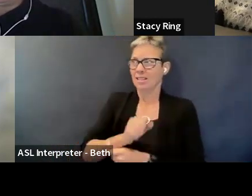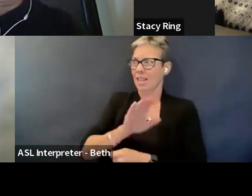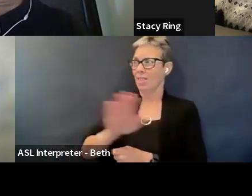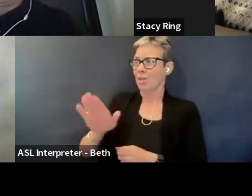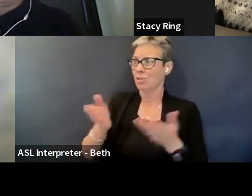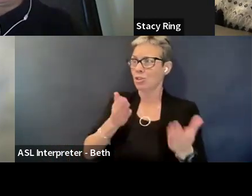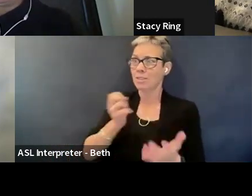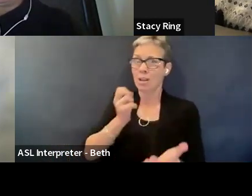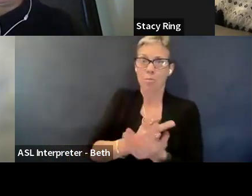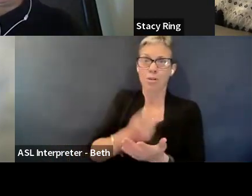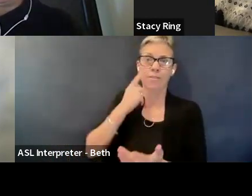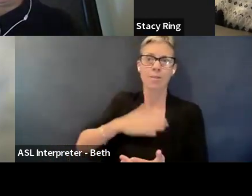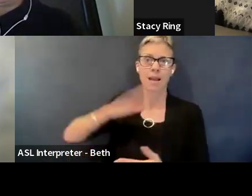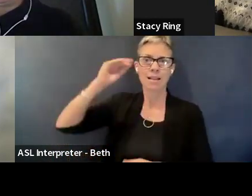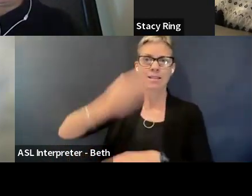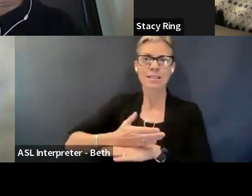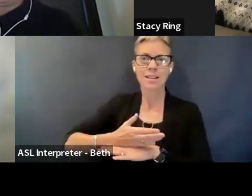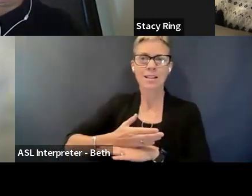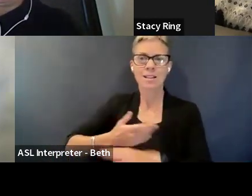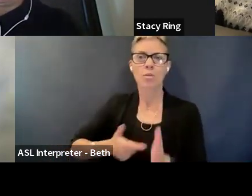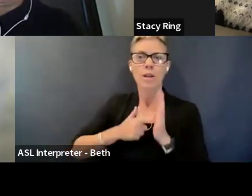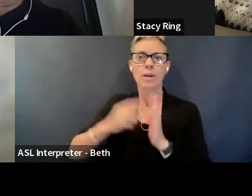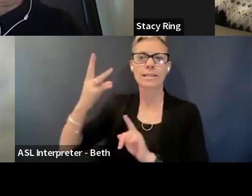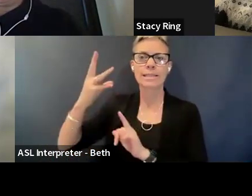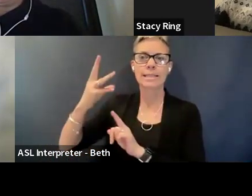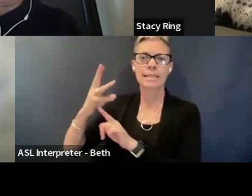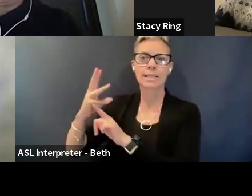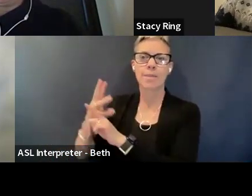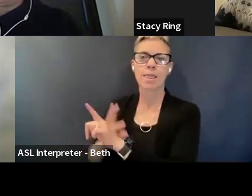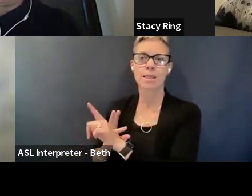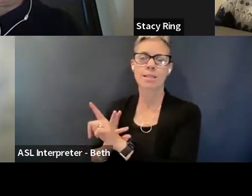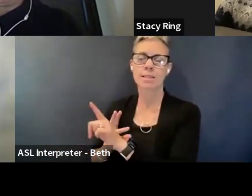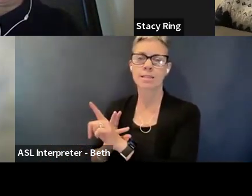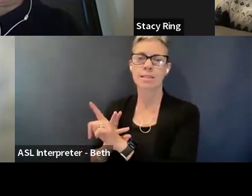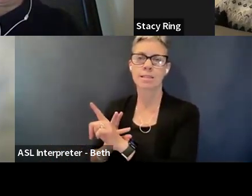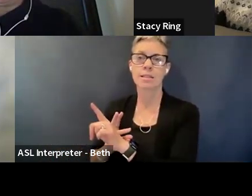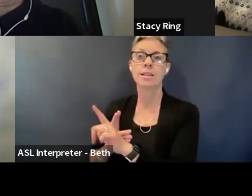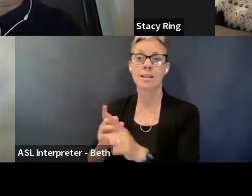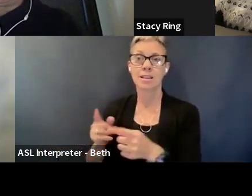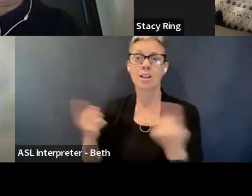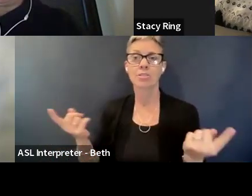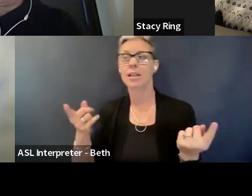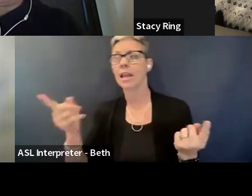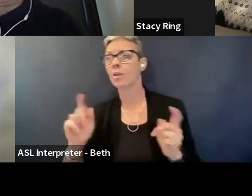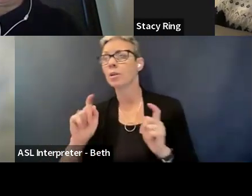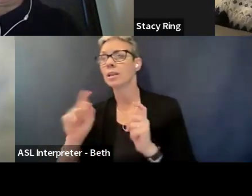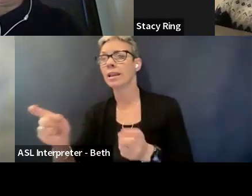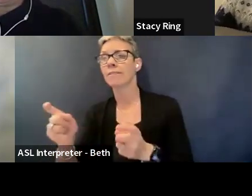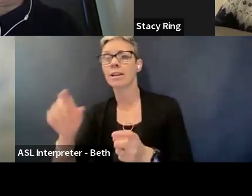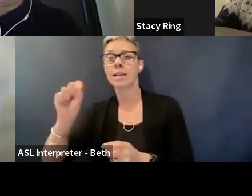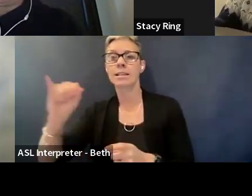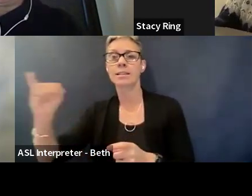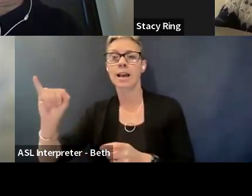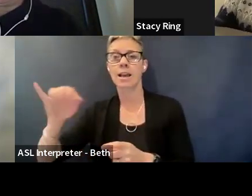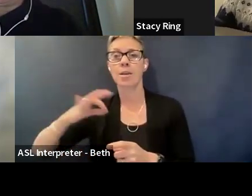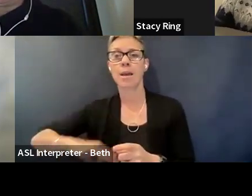approved for my son took about 6 months. By contrast, he was awarded SSI benefits through Social Security in